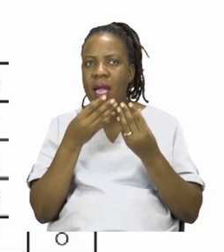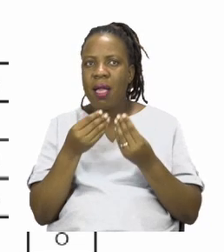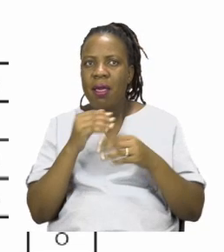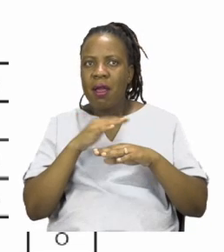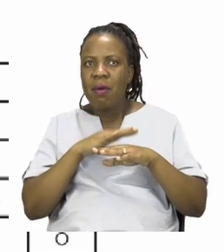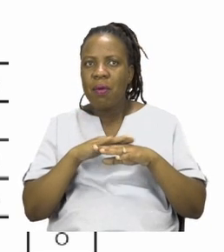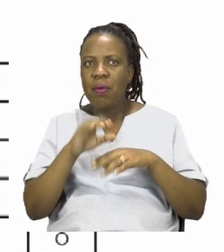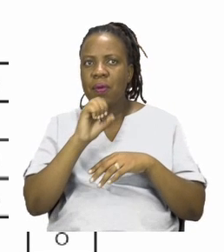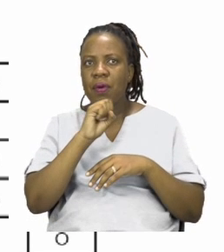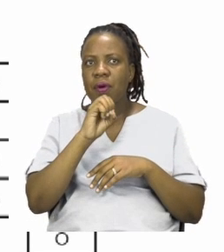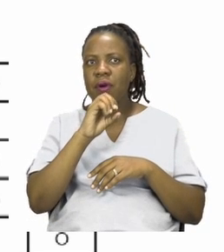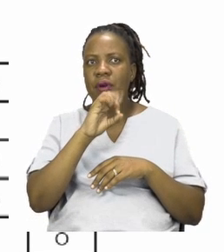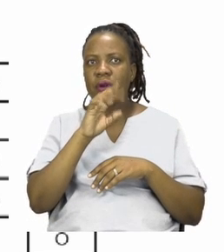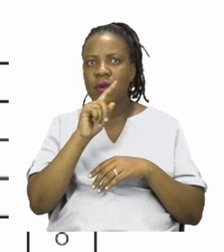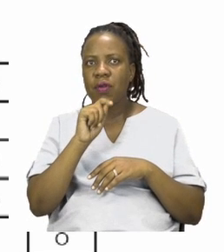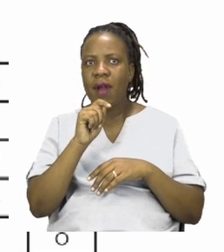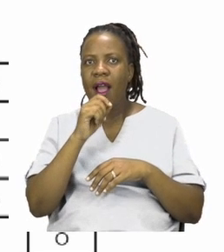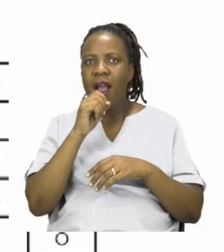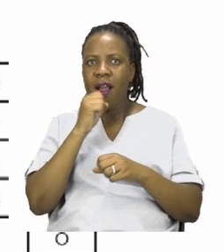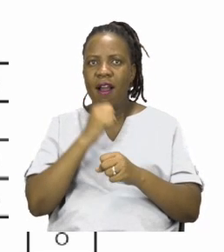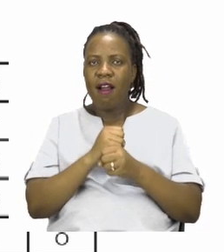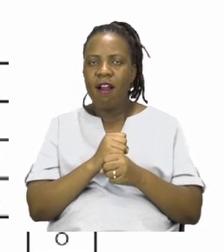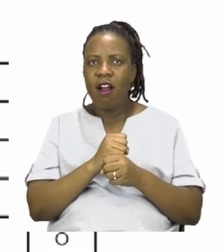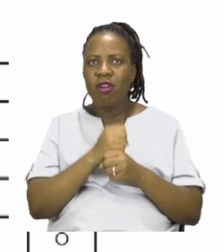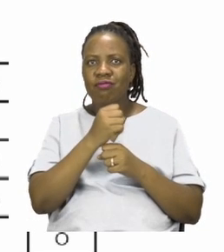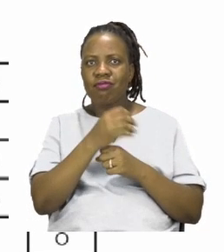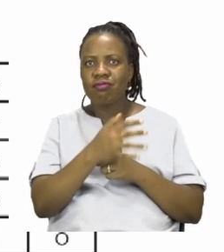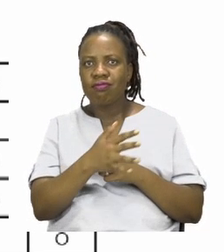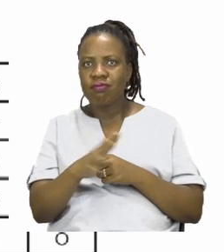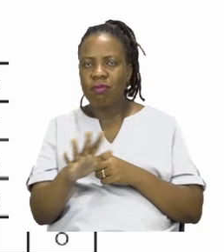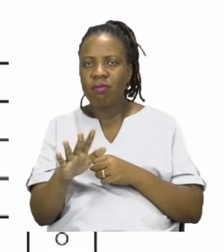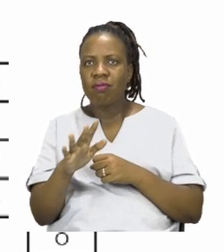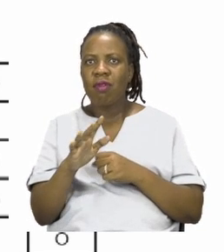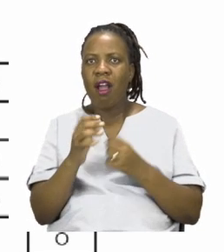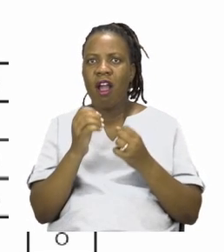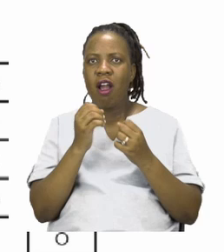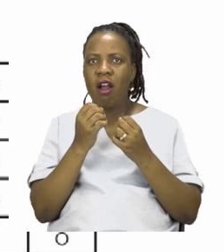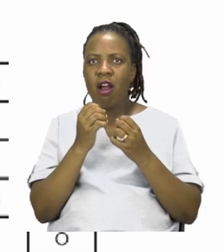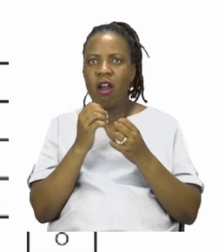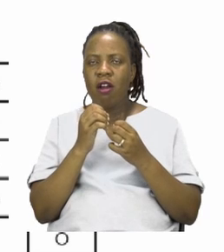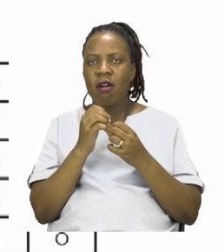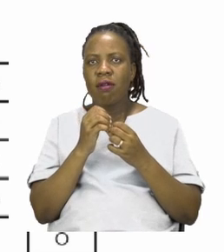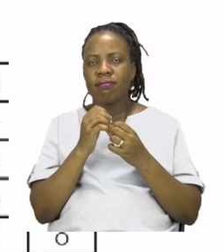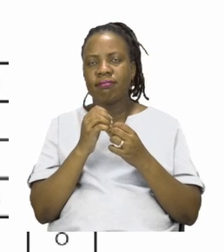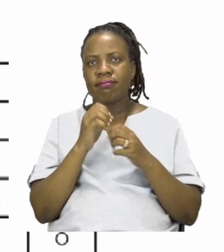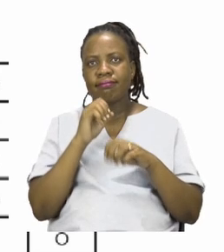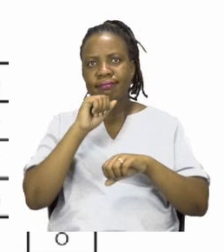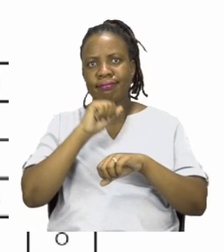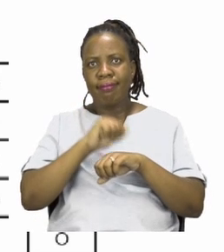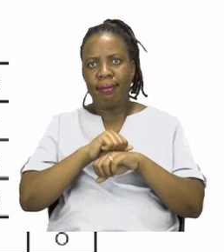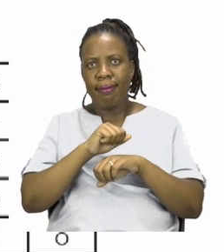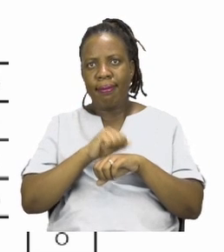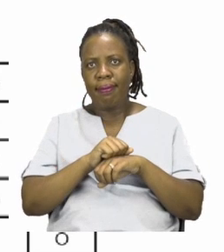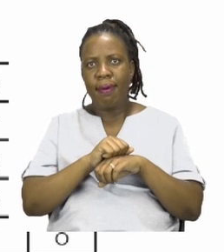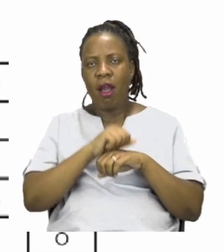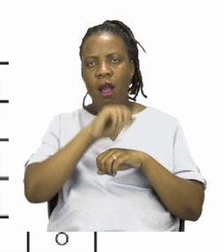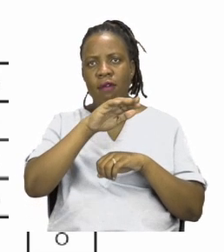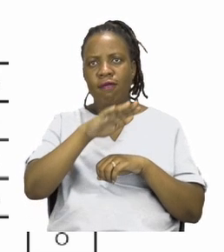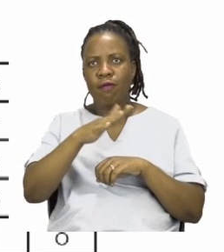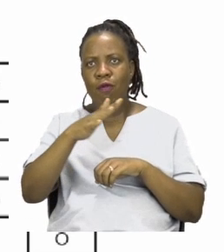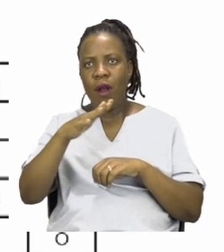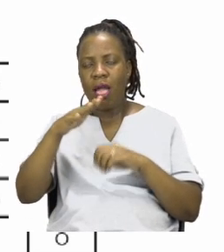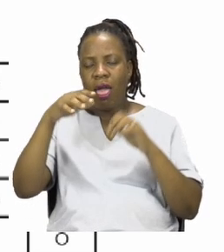hard, liquid, solid, float, sink, energy,